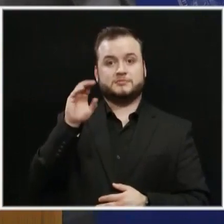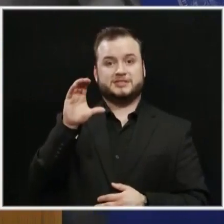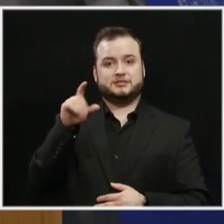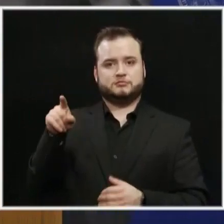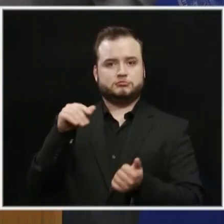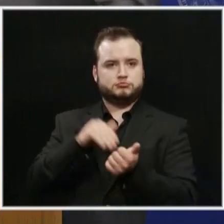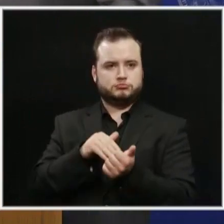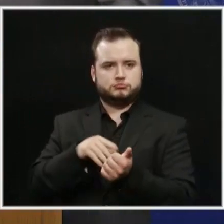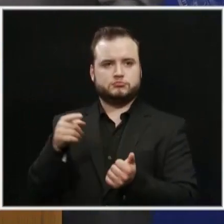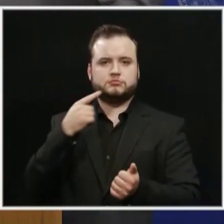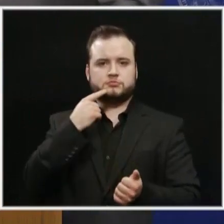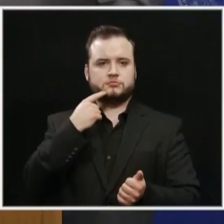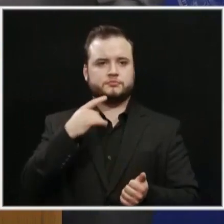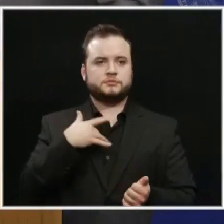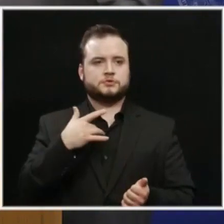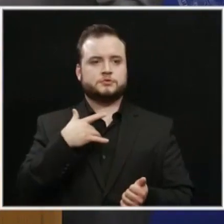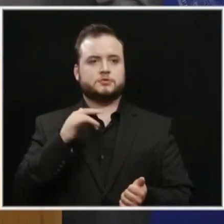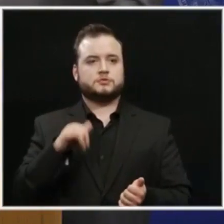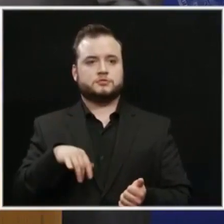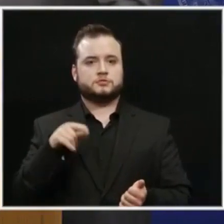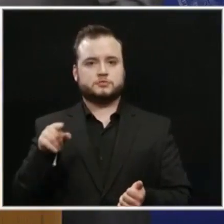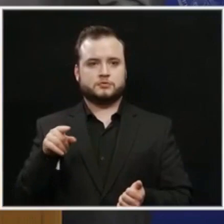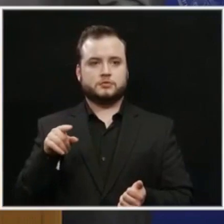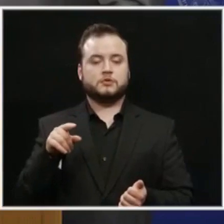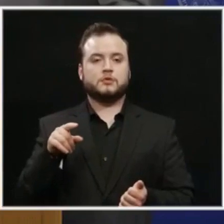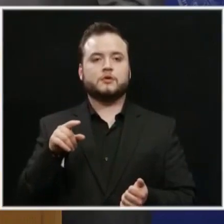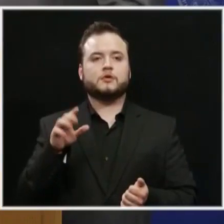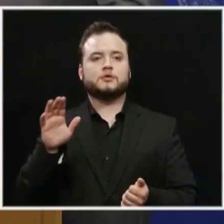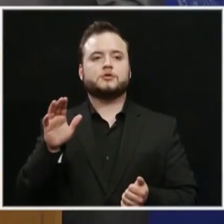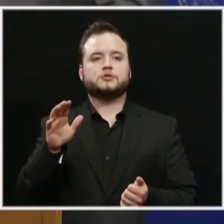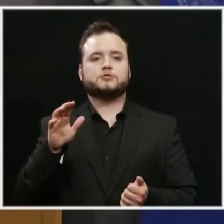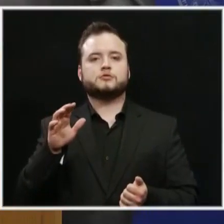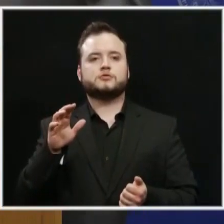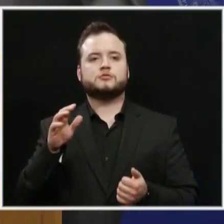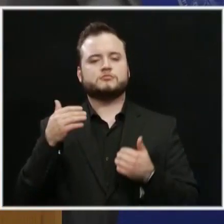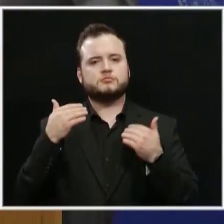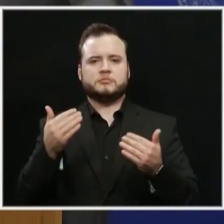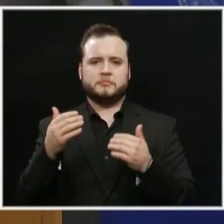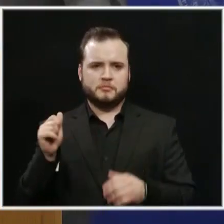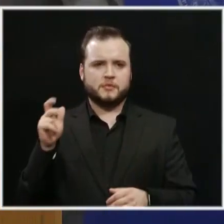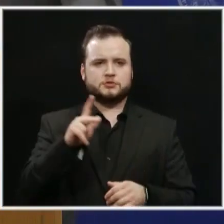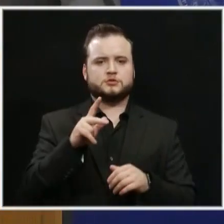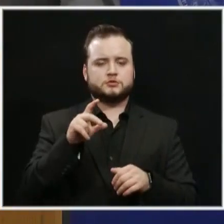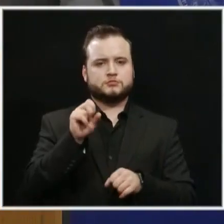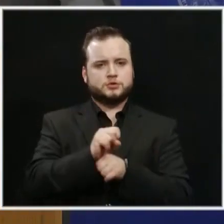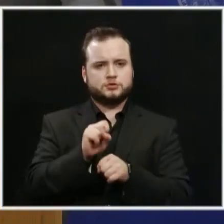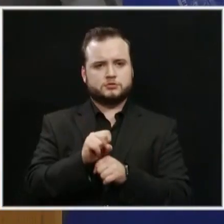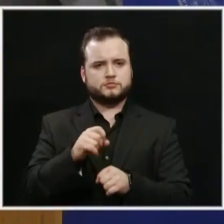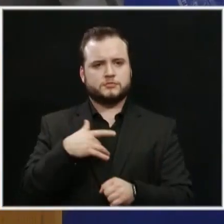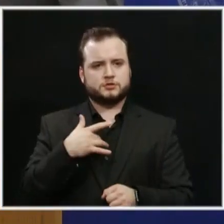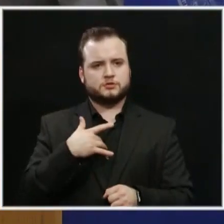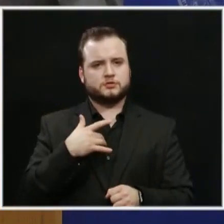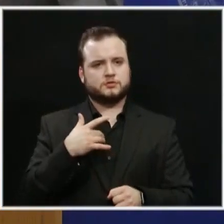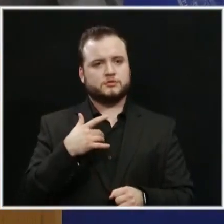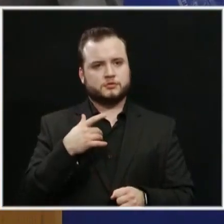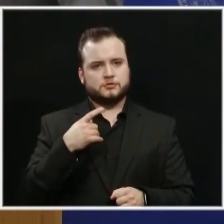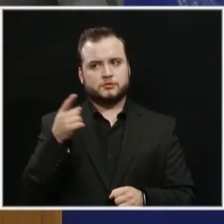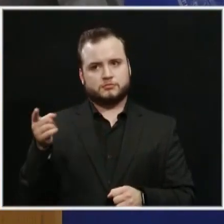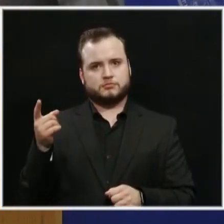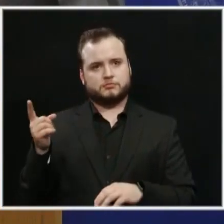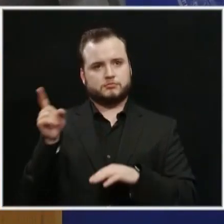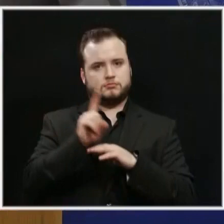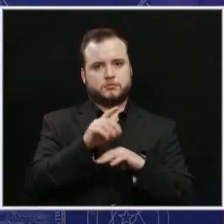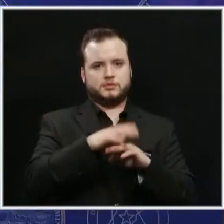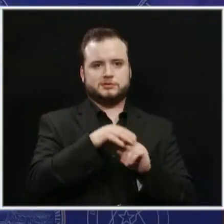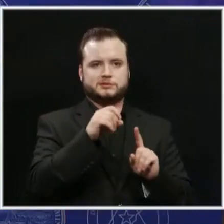of your law right now. And even though he's been in contact with COVID-19 patients, he was on the Senate floor yesterday. Your thoughts about